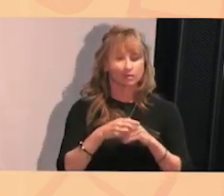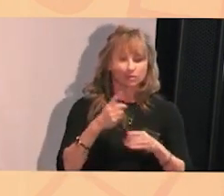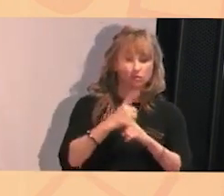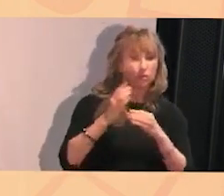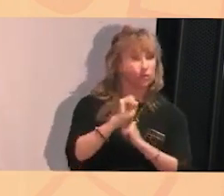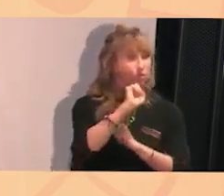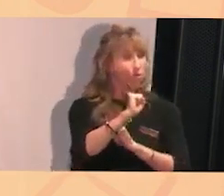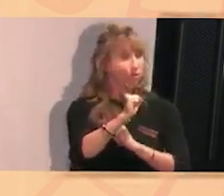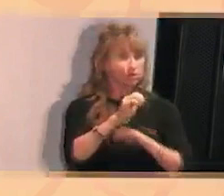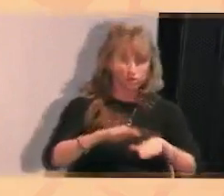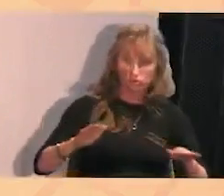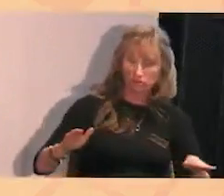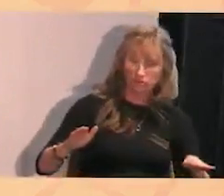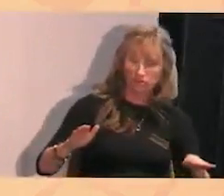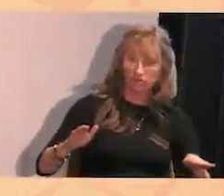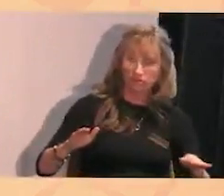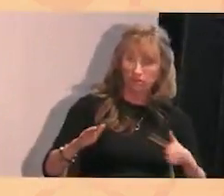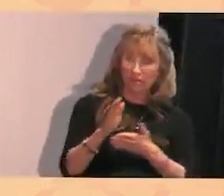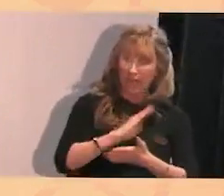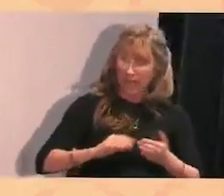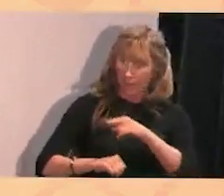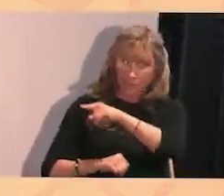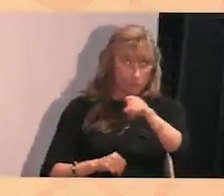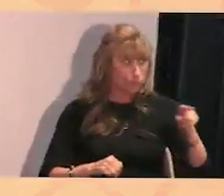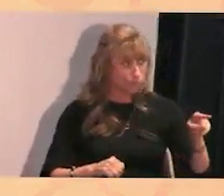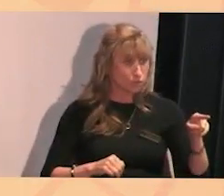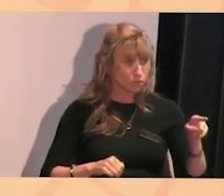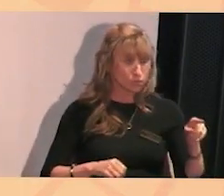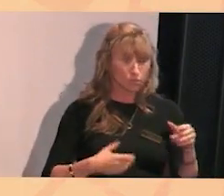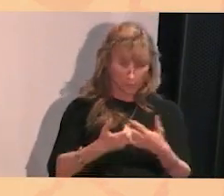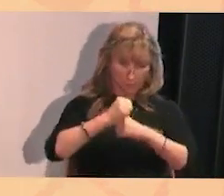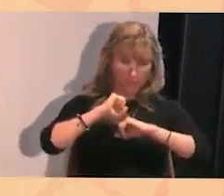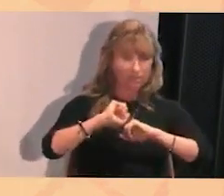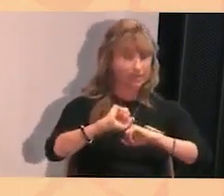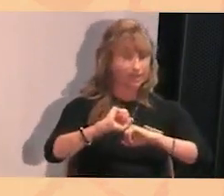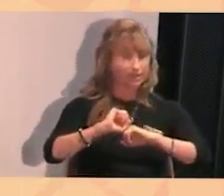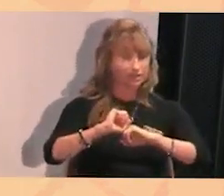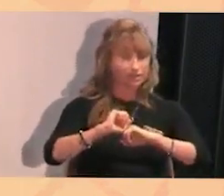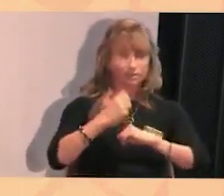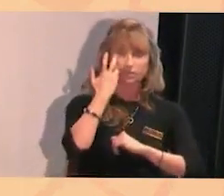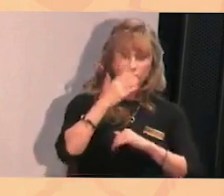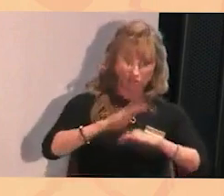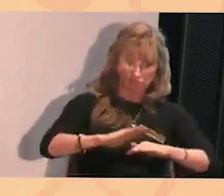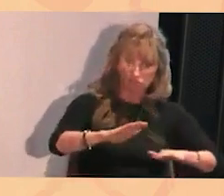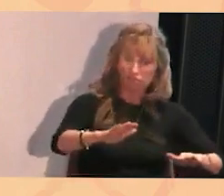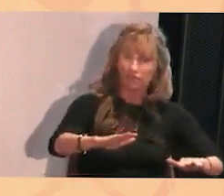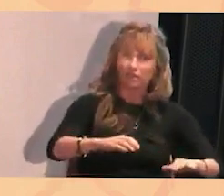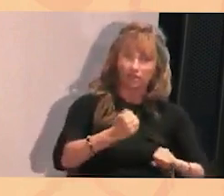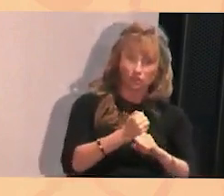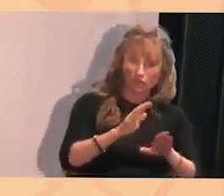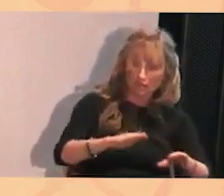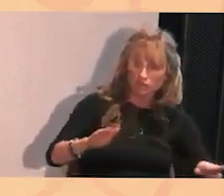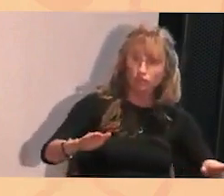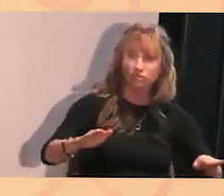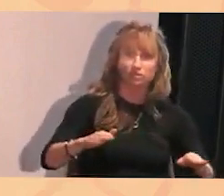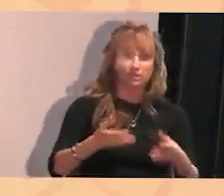this? How do we make our future, the future for our generations to follow us, our sons and our daughters, our grandsons, to paint,